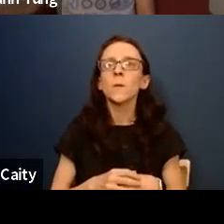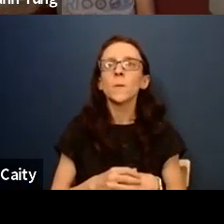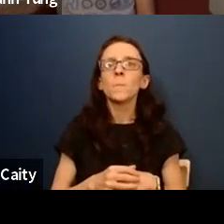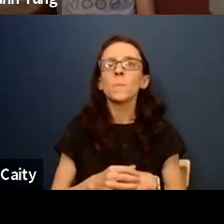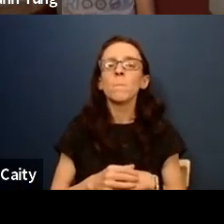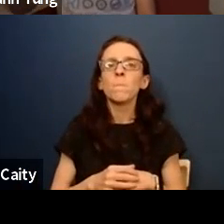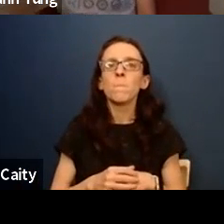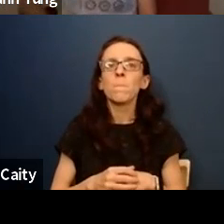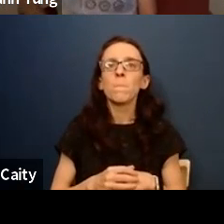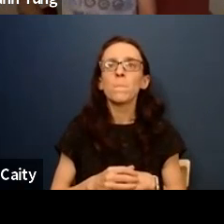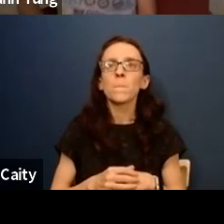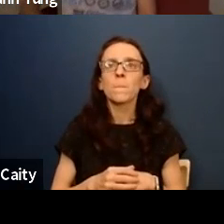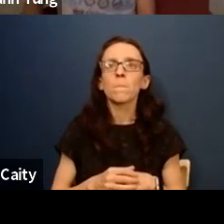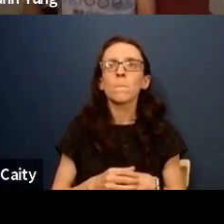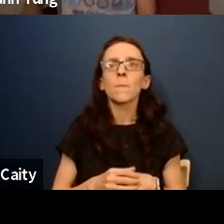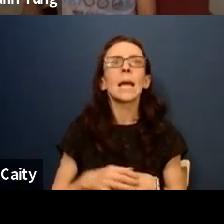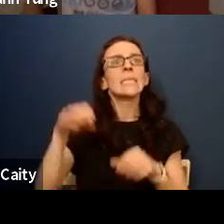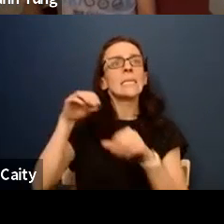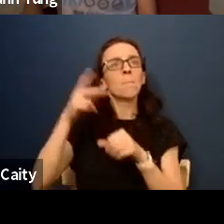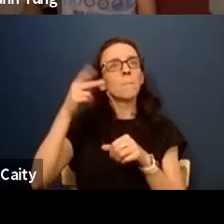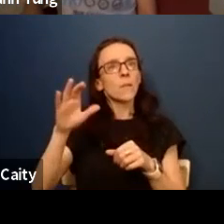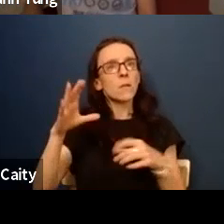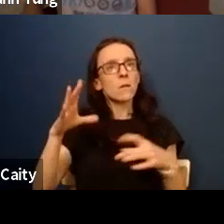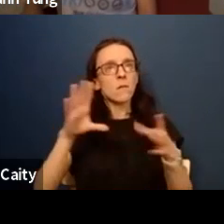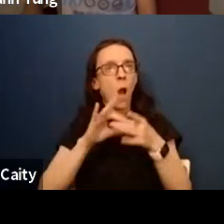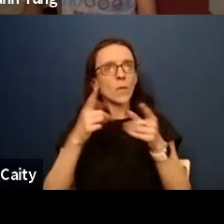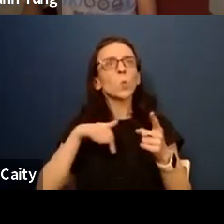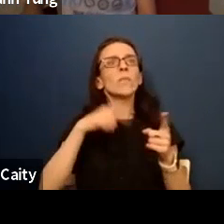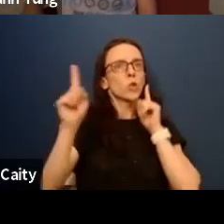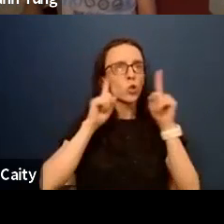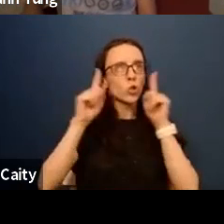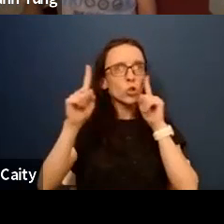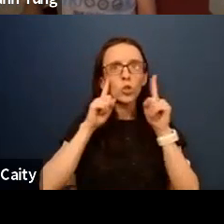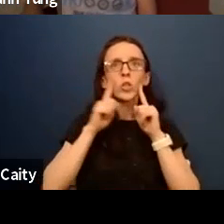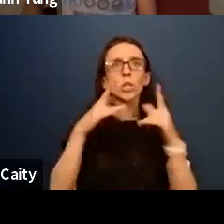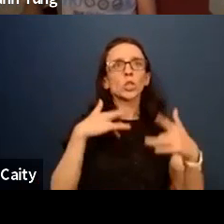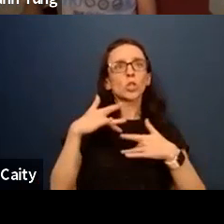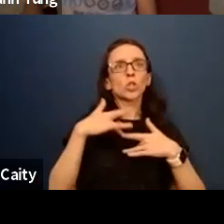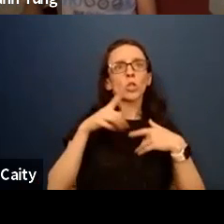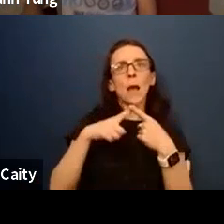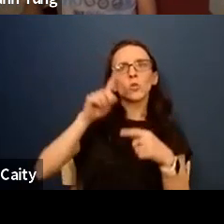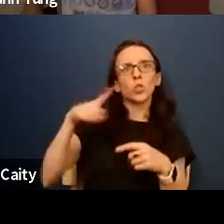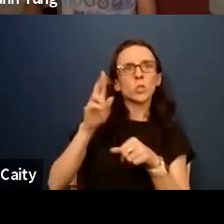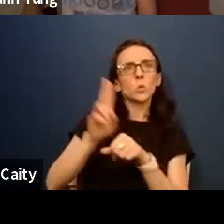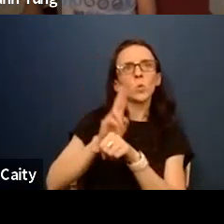heard in public comment a concern about using grades alone.